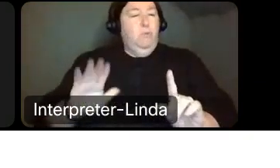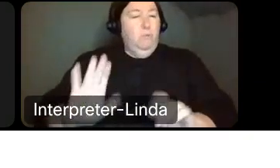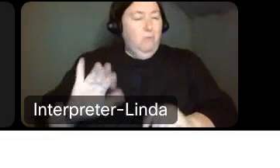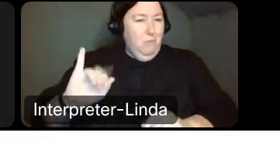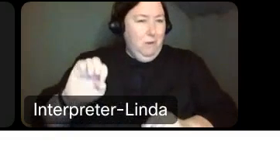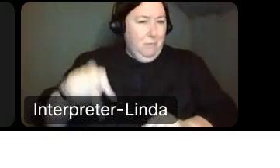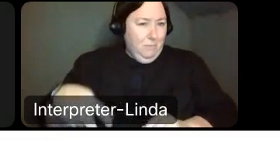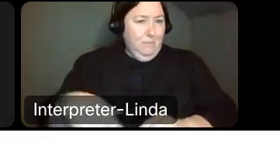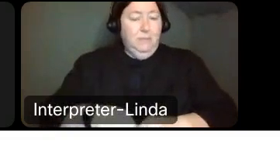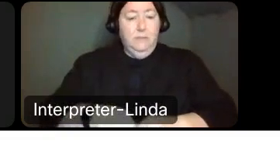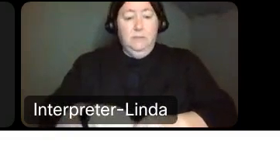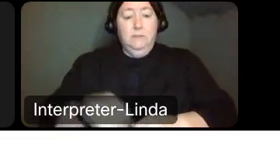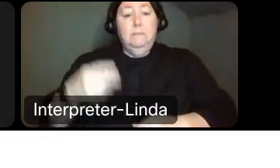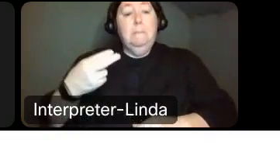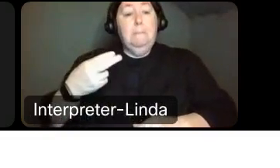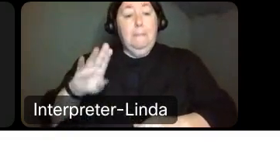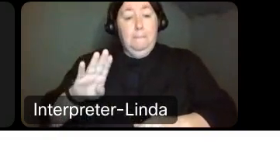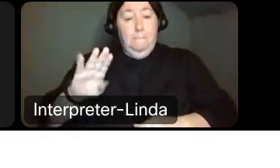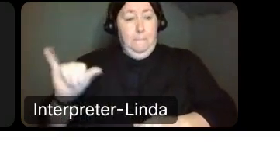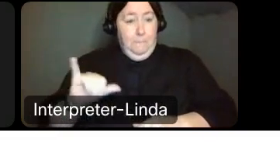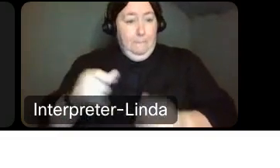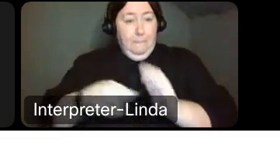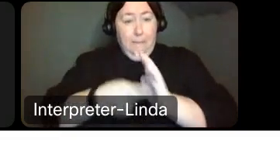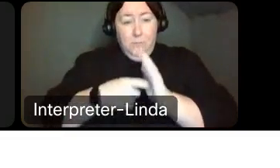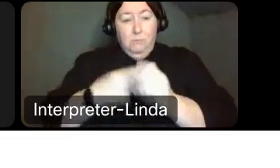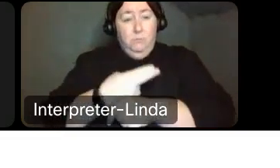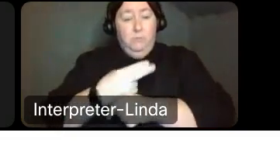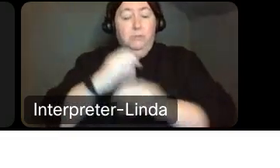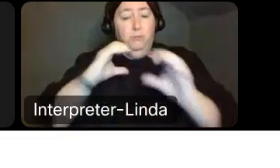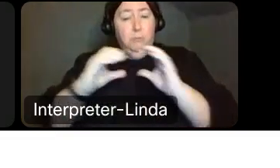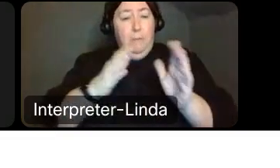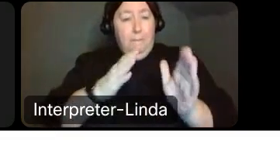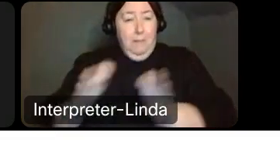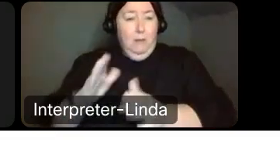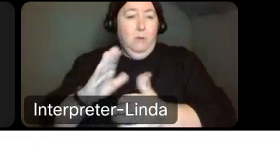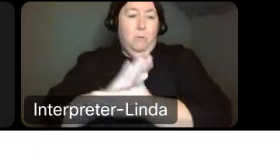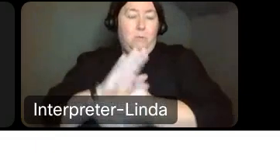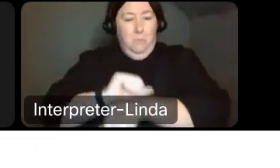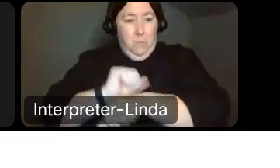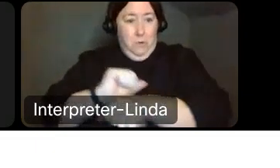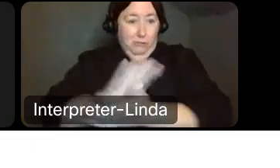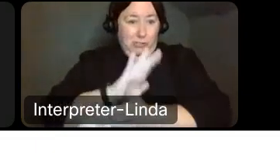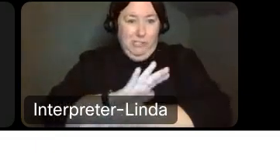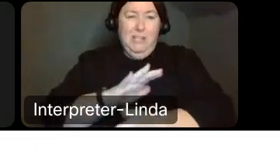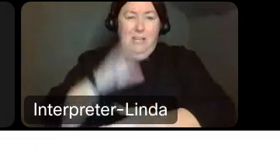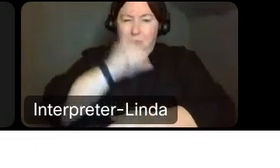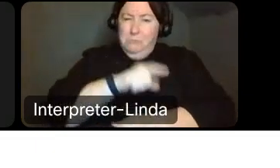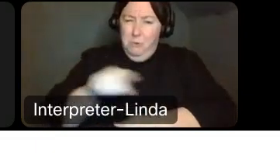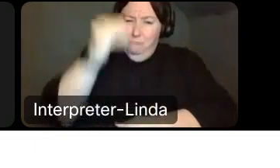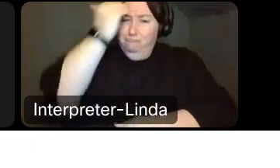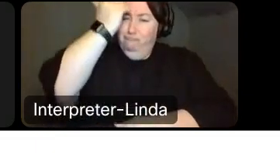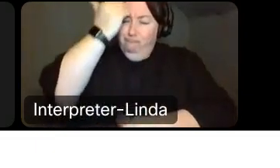This House bill also mandates the use of the communication plan worksheet, which I'm sure you're all familiar with.